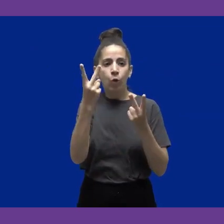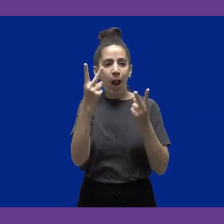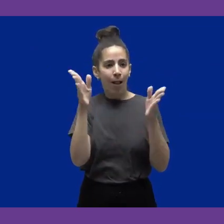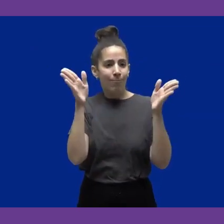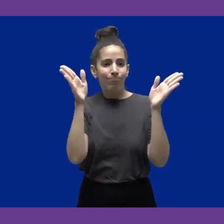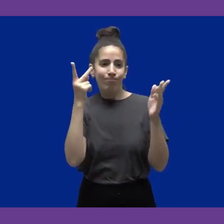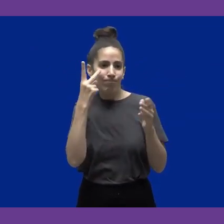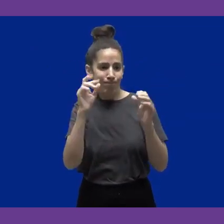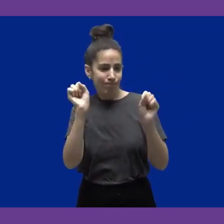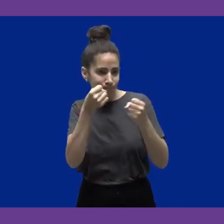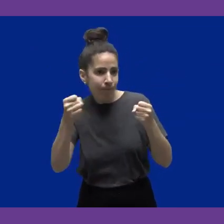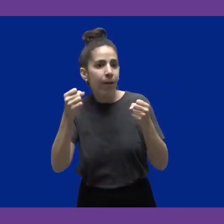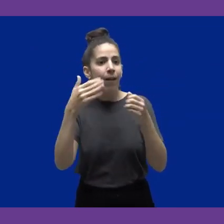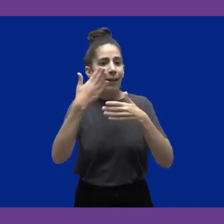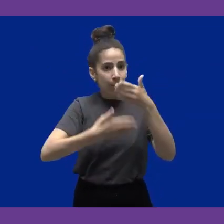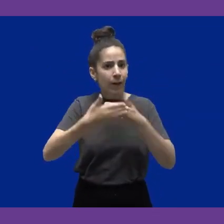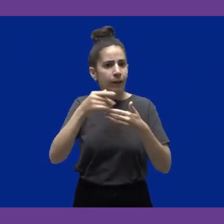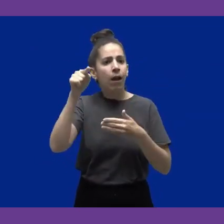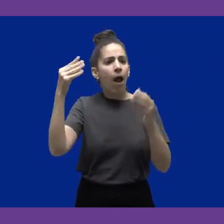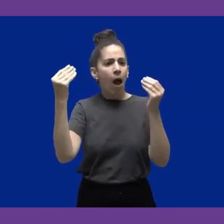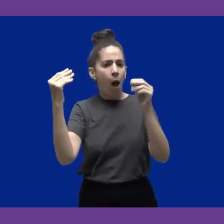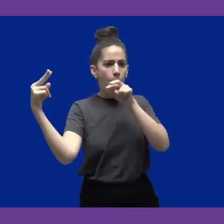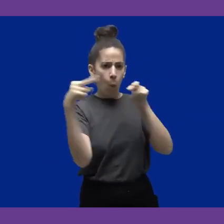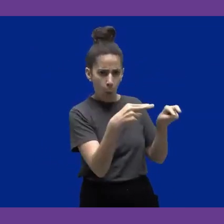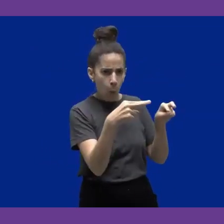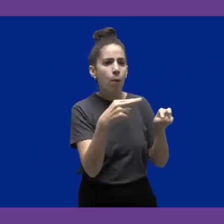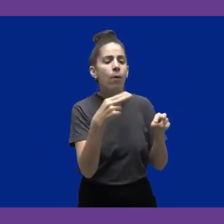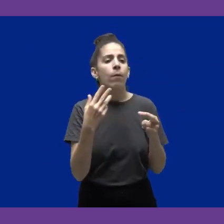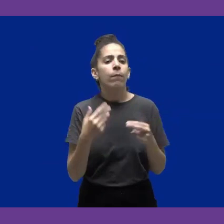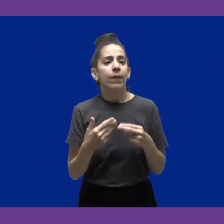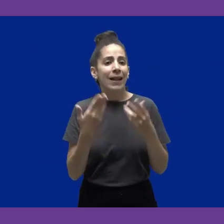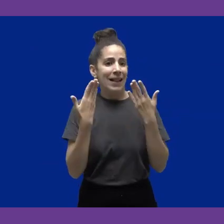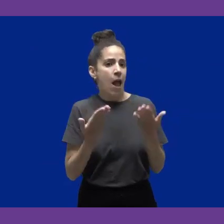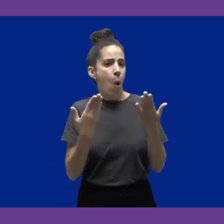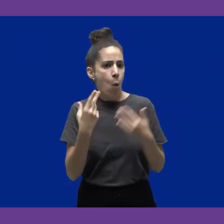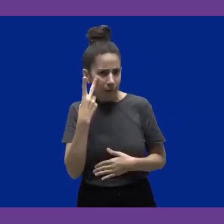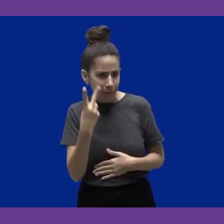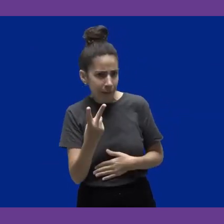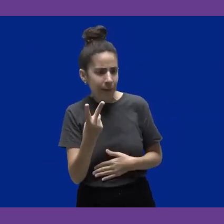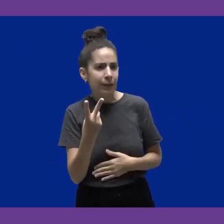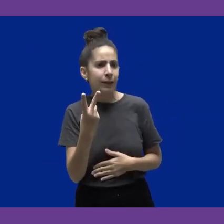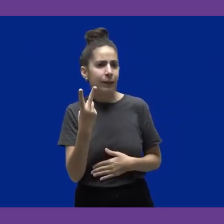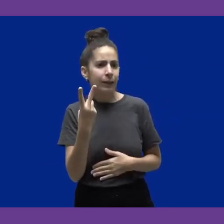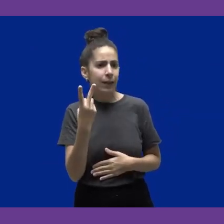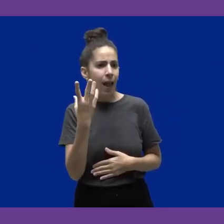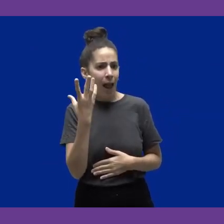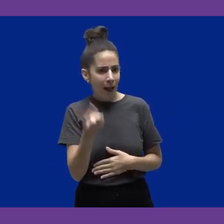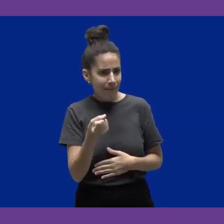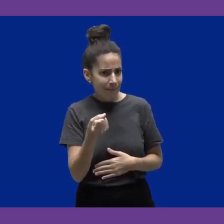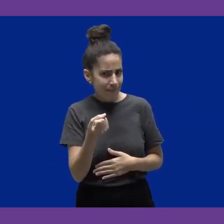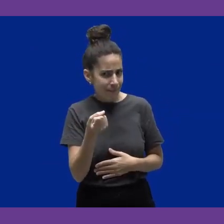directive, which they contain very detailed information about it. But Fernando, would you like to already explain how